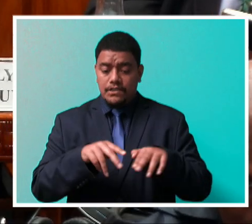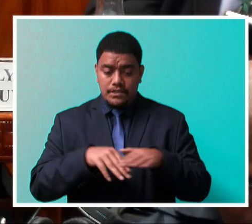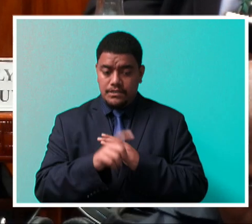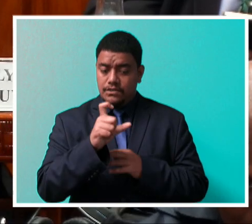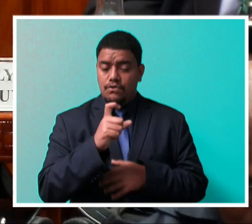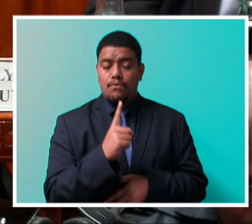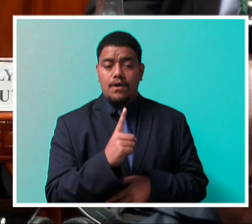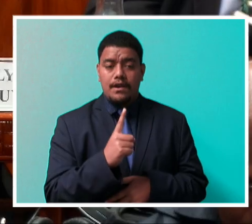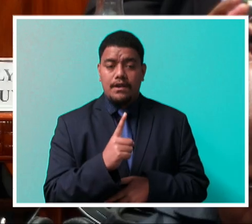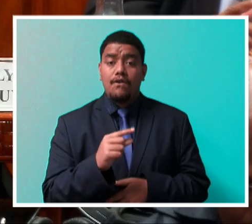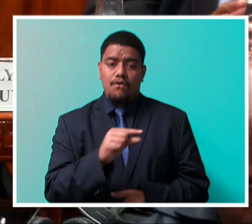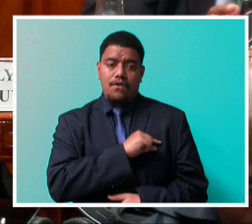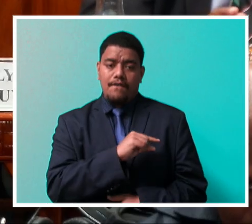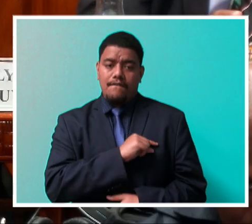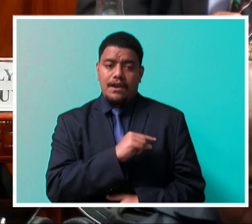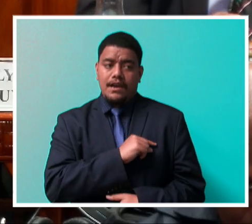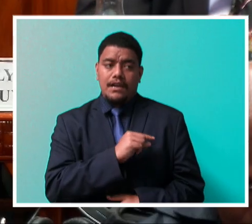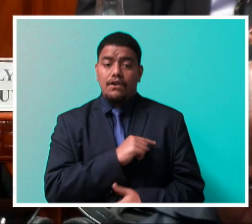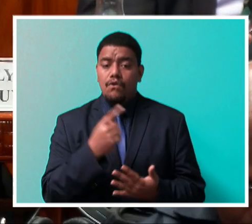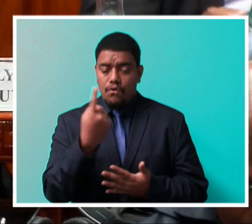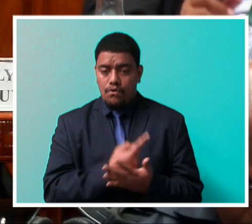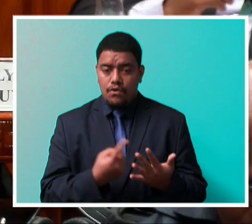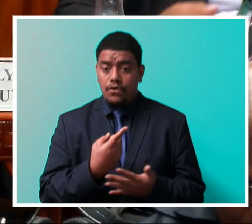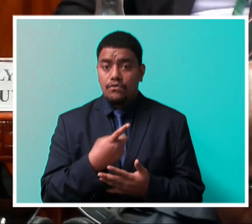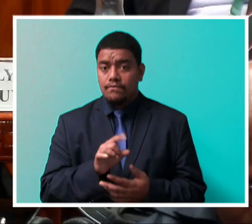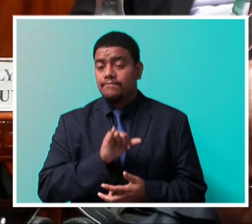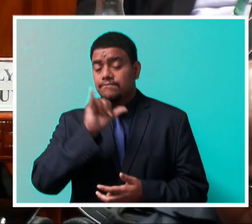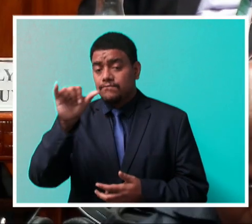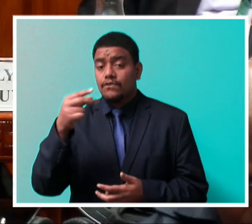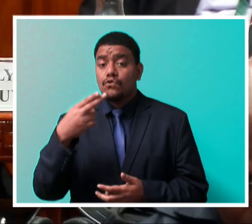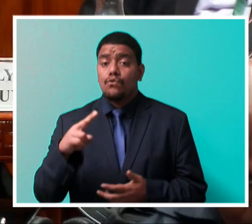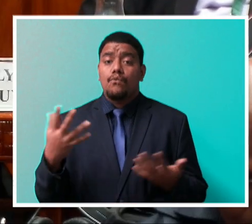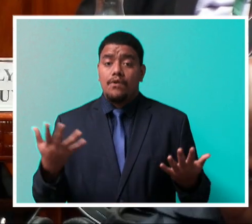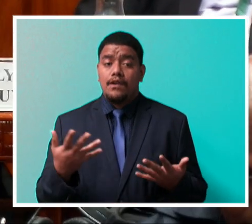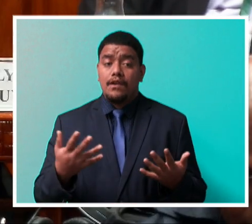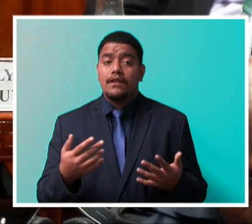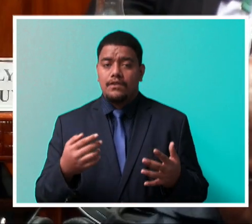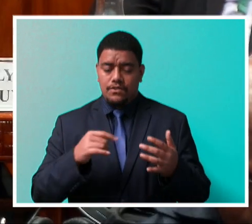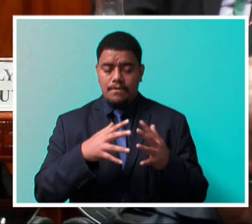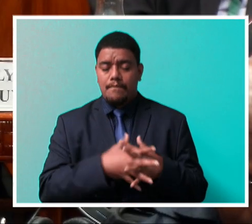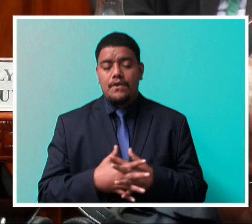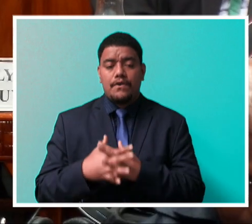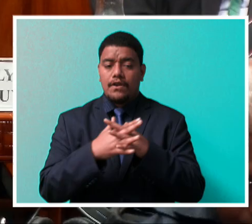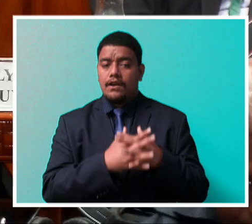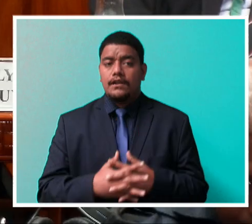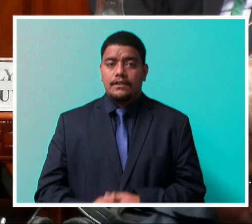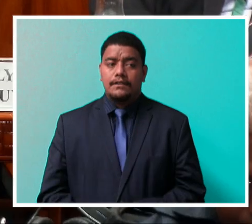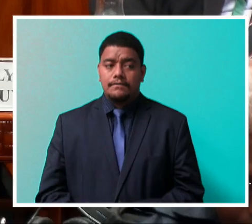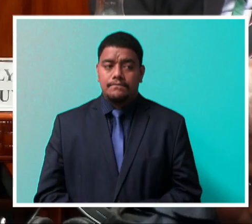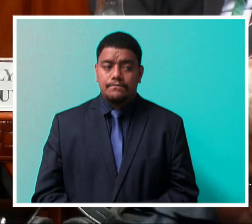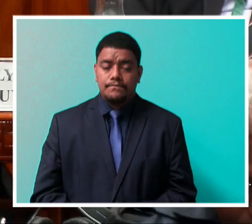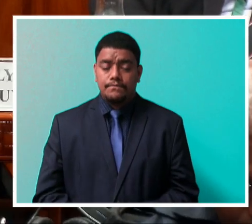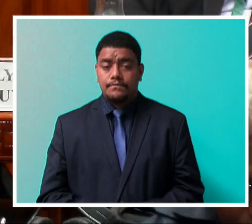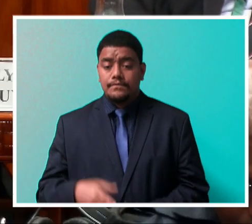is qualified to fly its aircraft into the U.S. Within CAAF